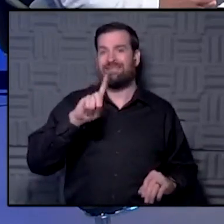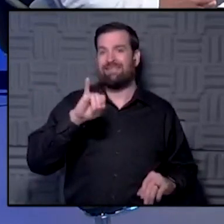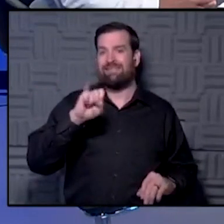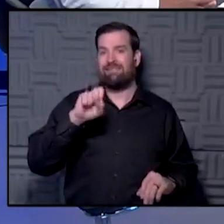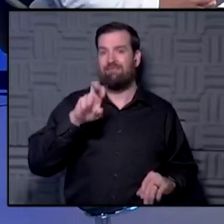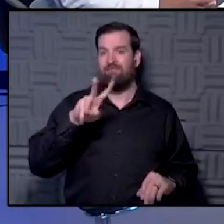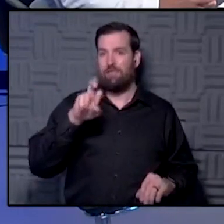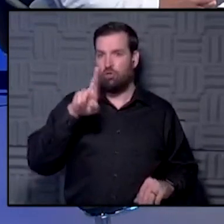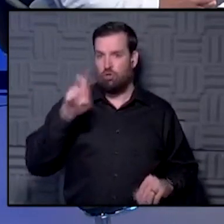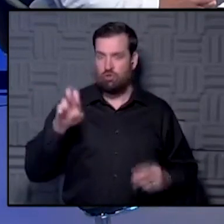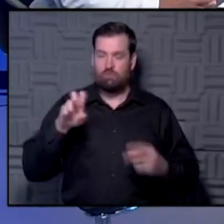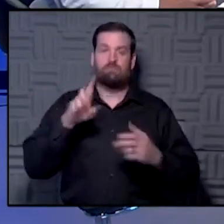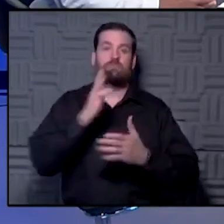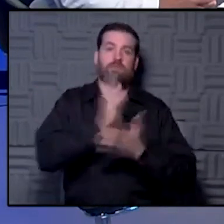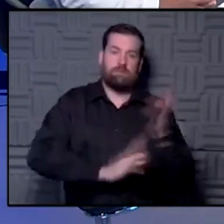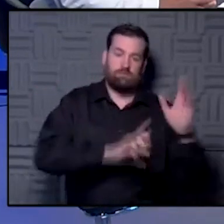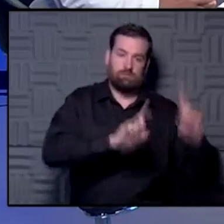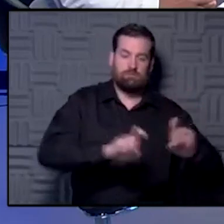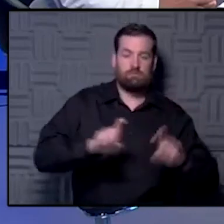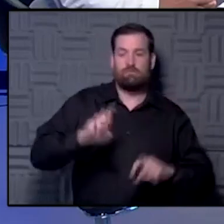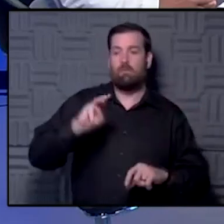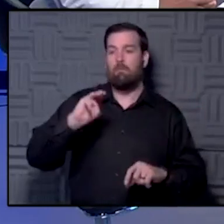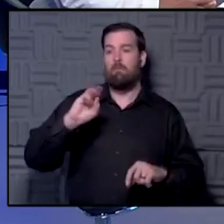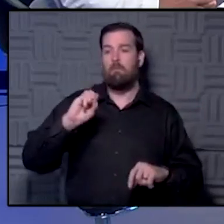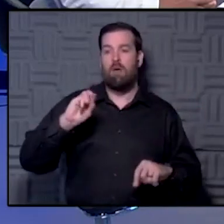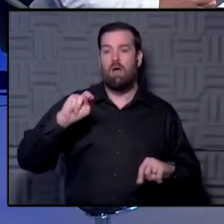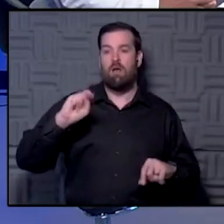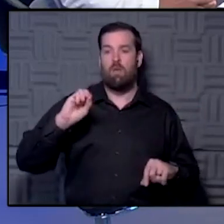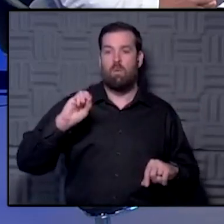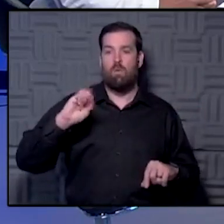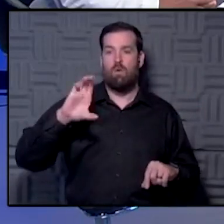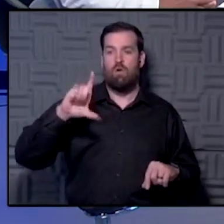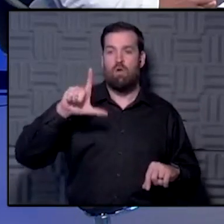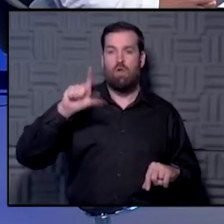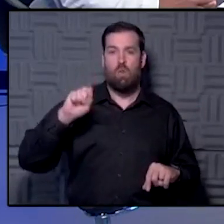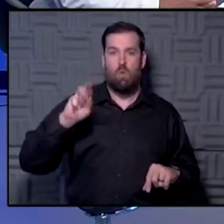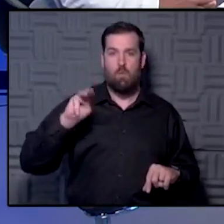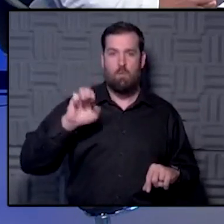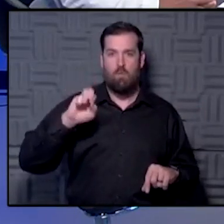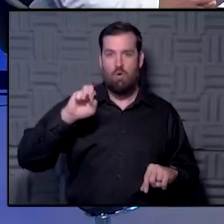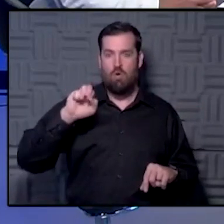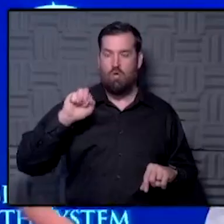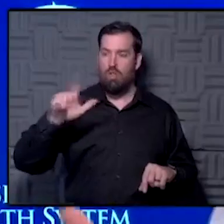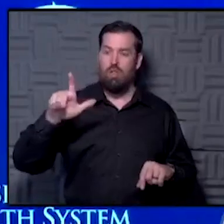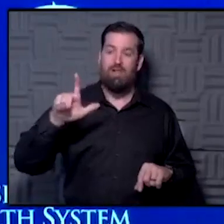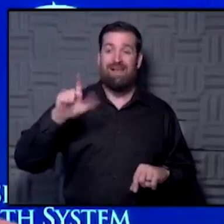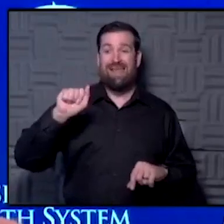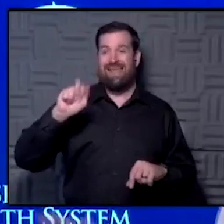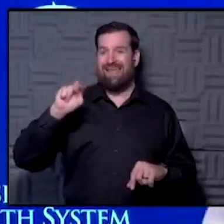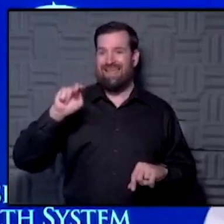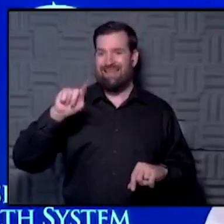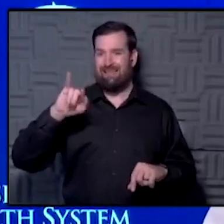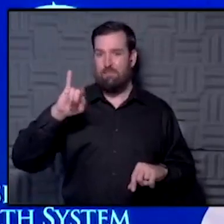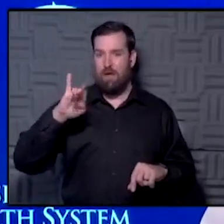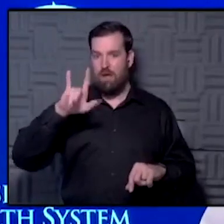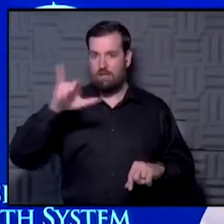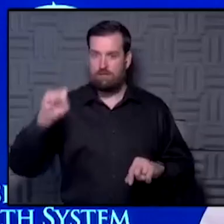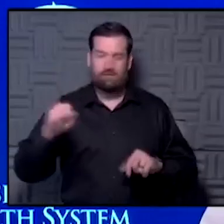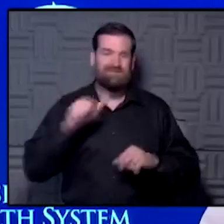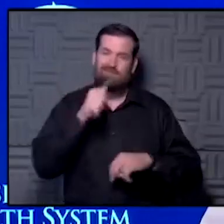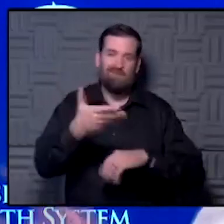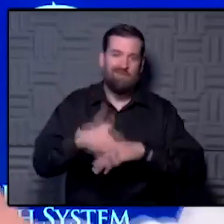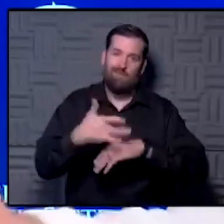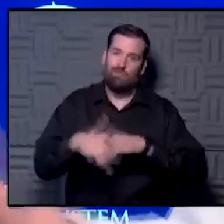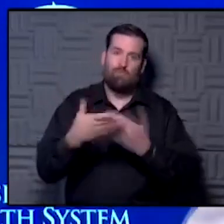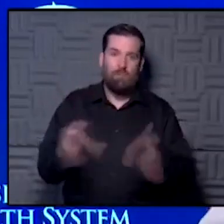some of these drugs that are in trial, like the monoclonal antibodies that are not really available to the public except through trials. We don't know what medications